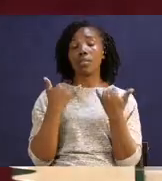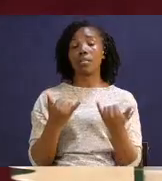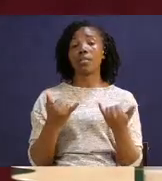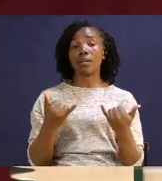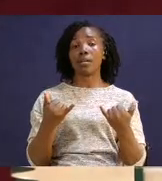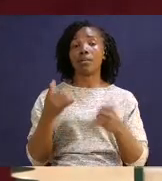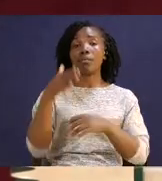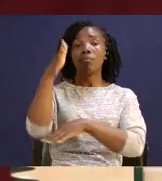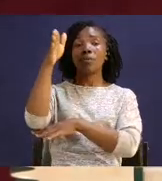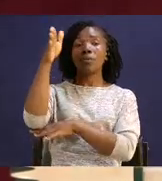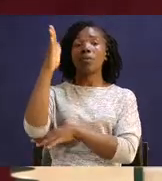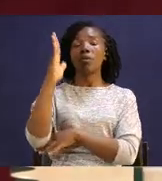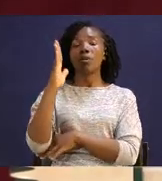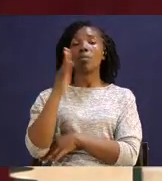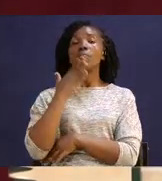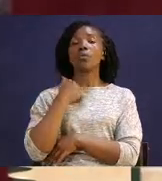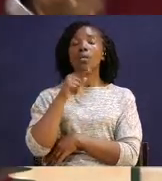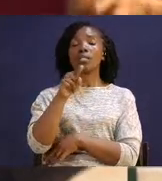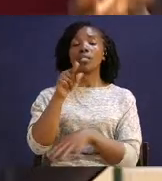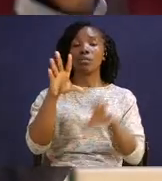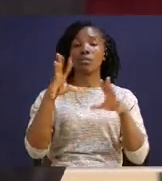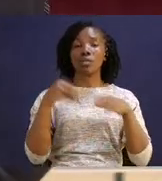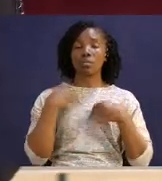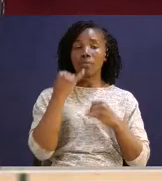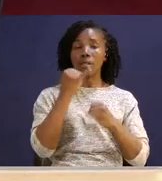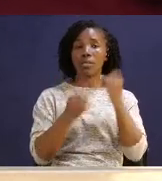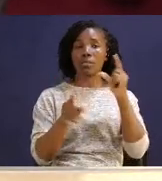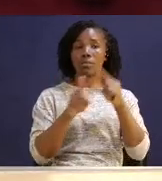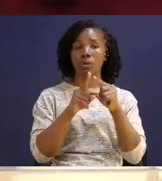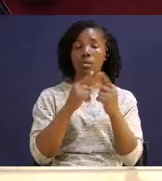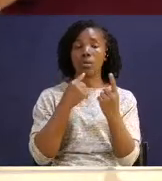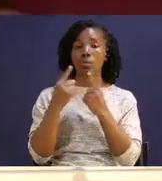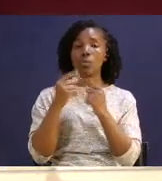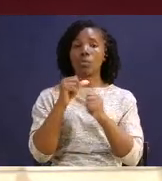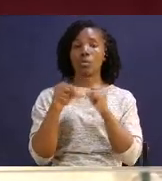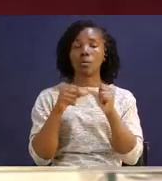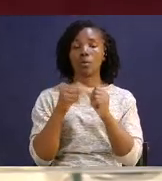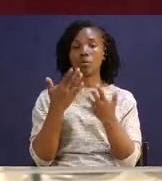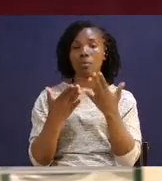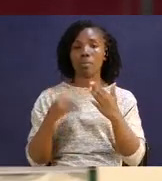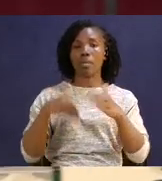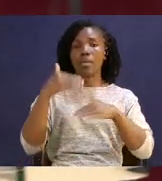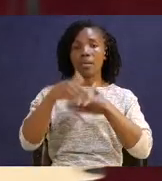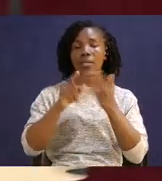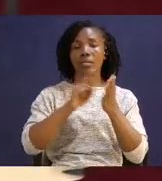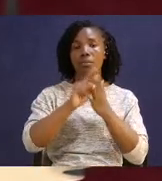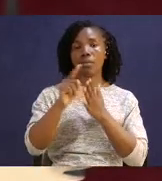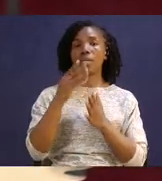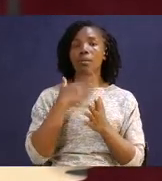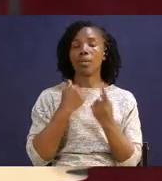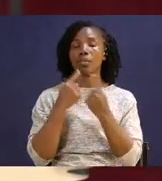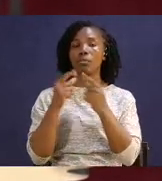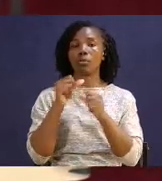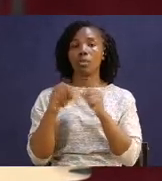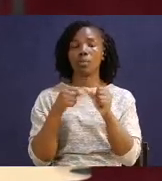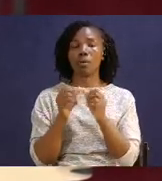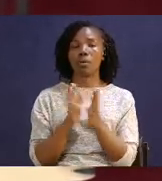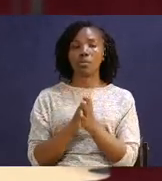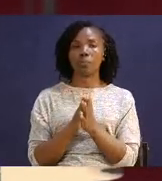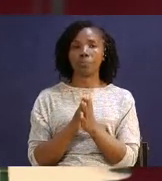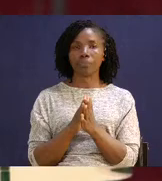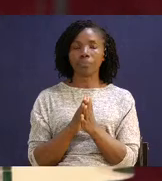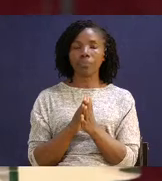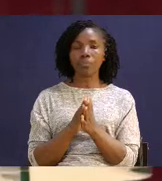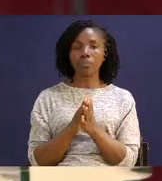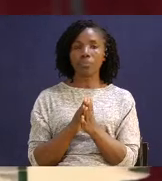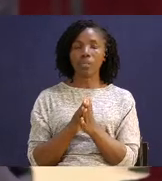receive. The final word I was going to talk about, and maybe I may leave it for next week, is the word overflow.